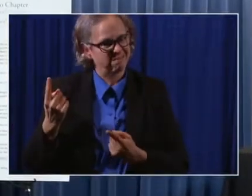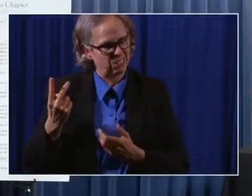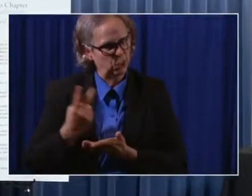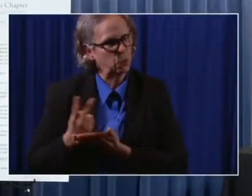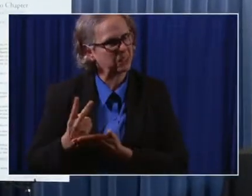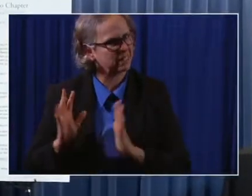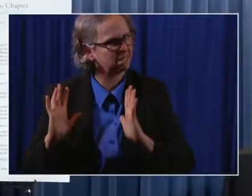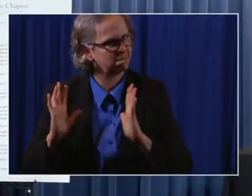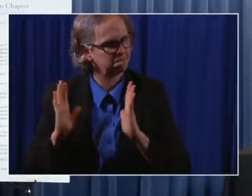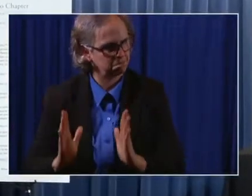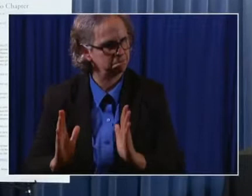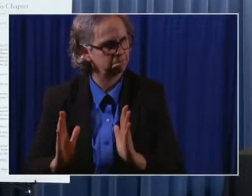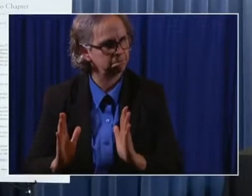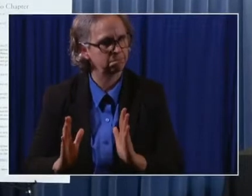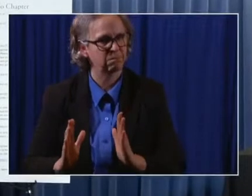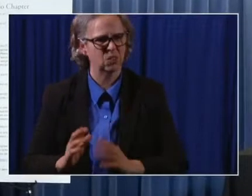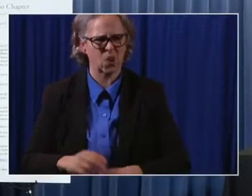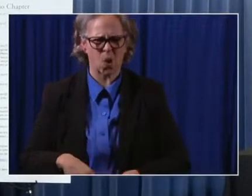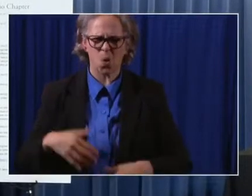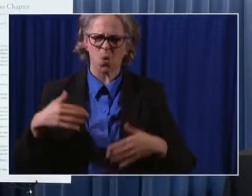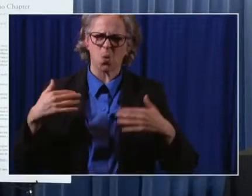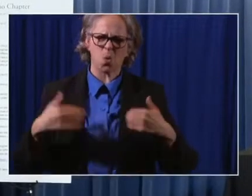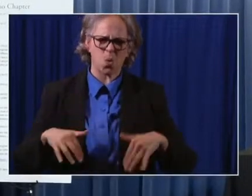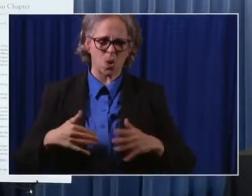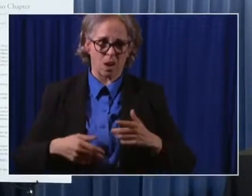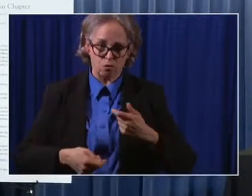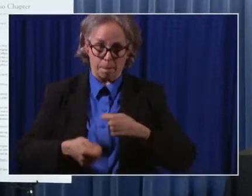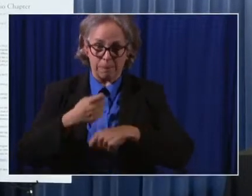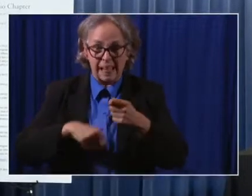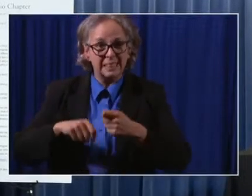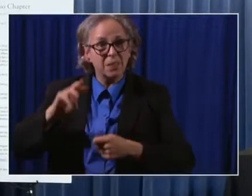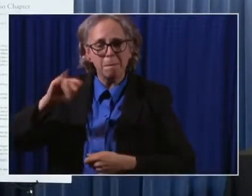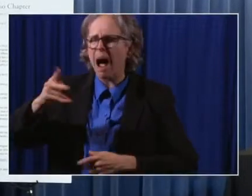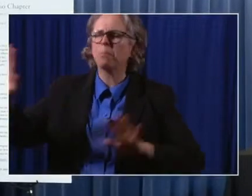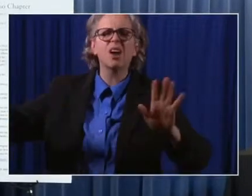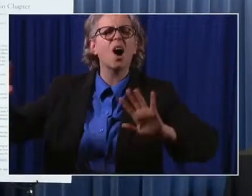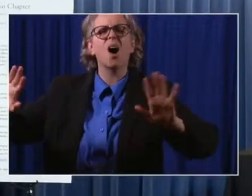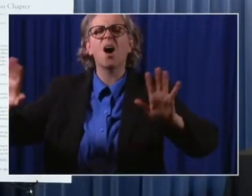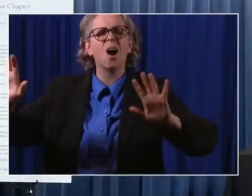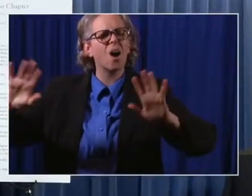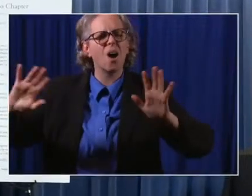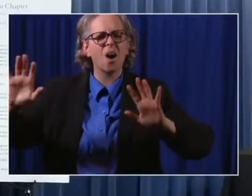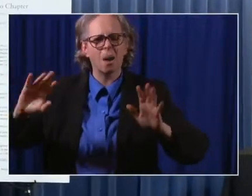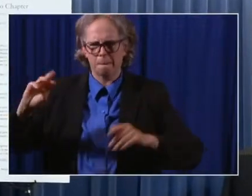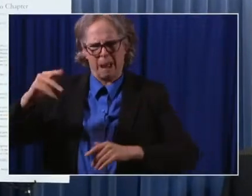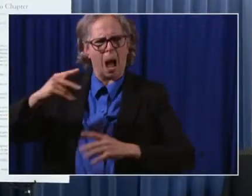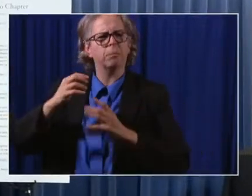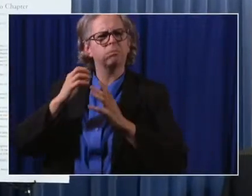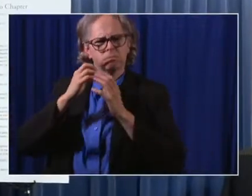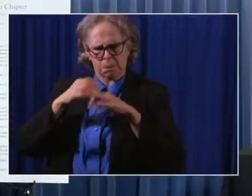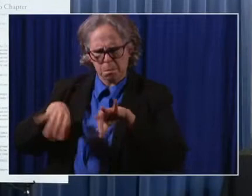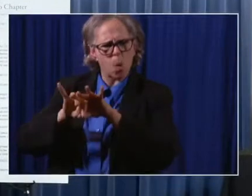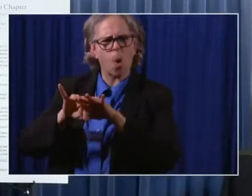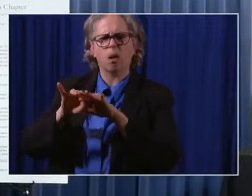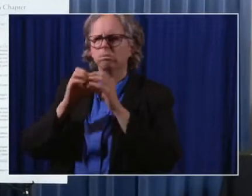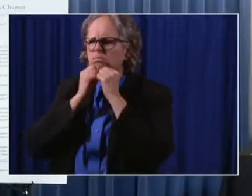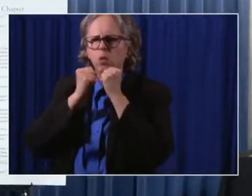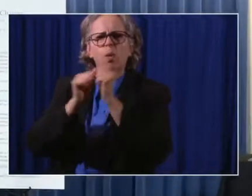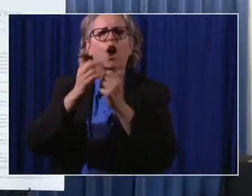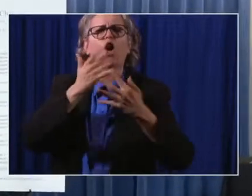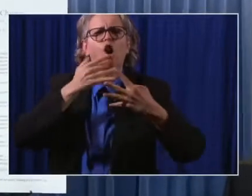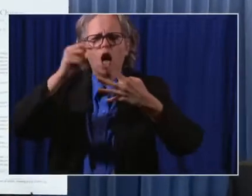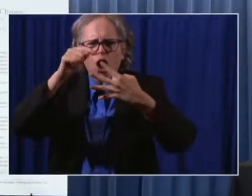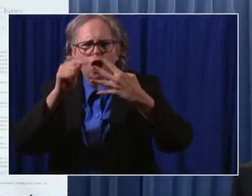replace the color code. Color code has a lot of indicators, and the color code is more